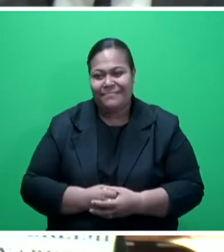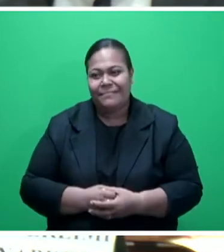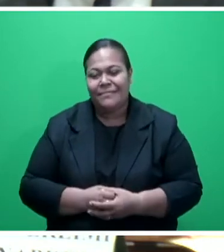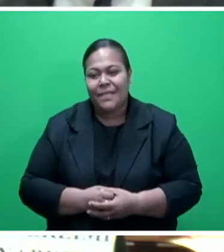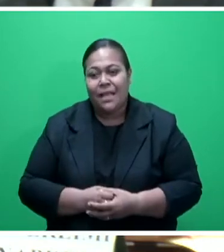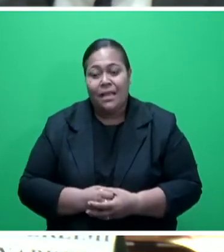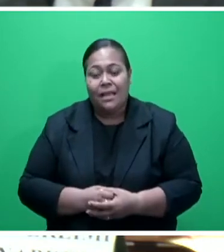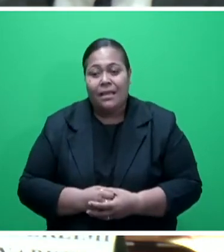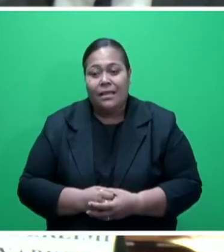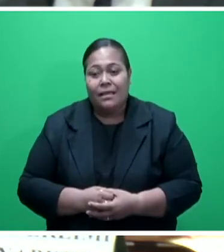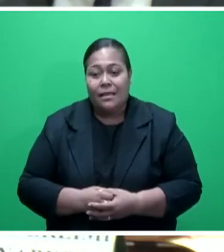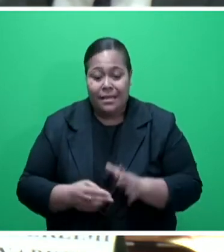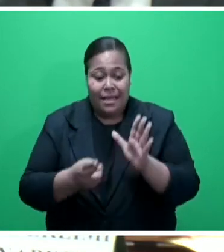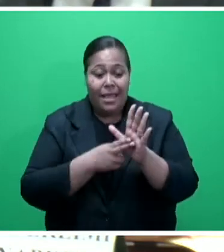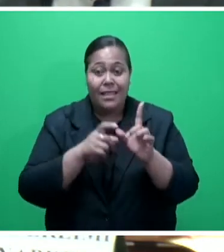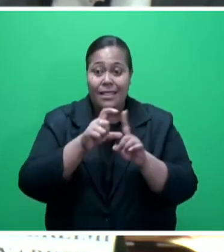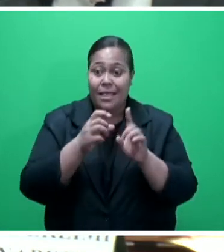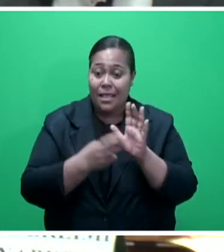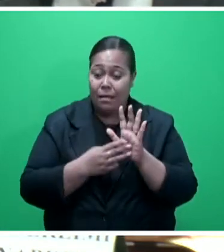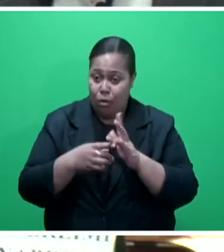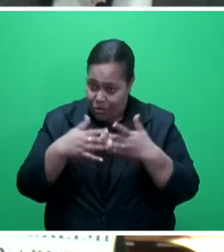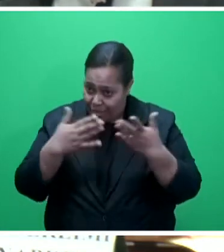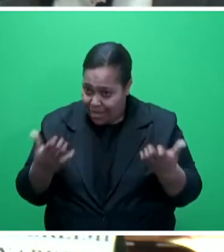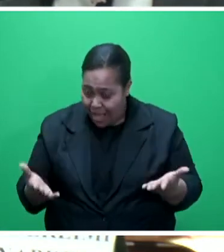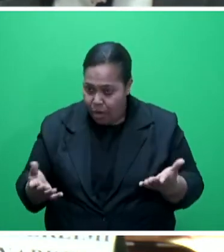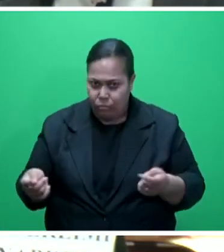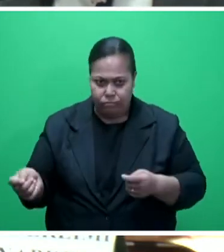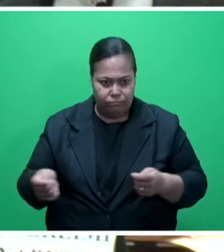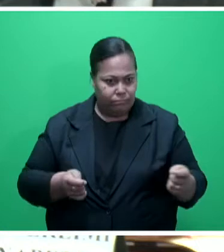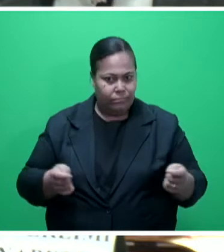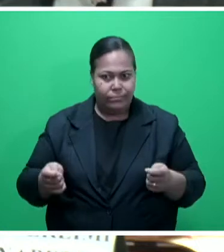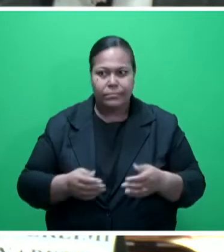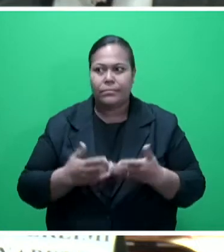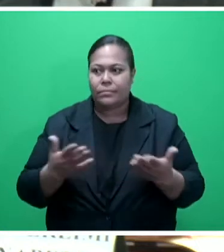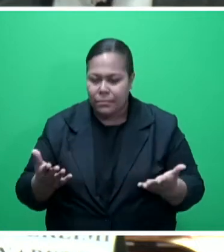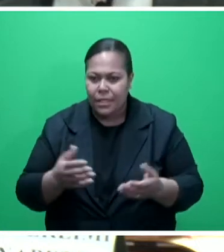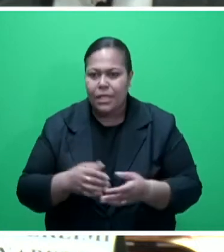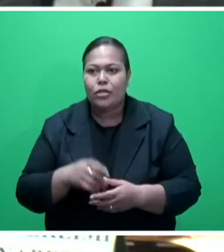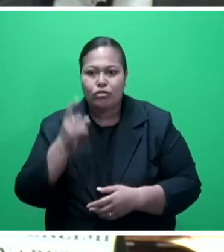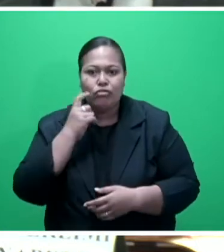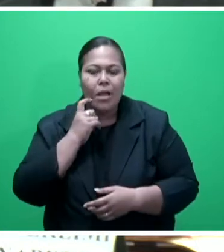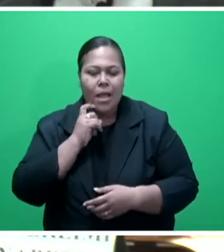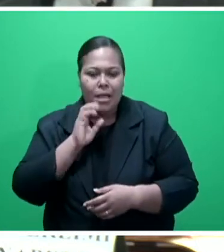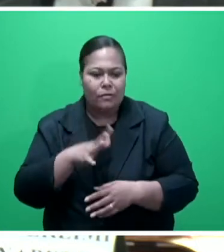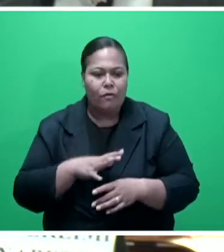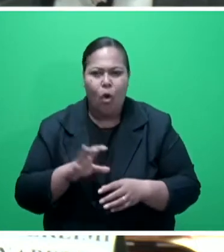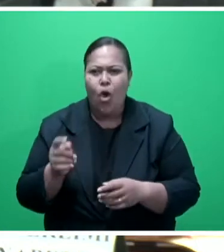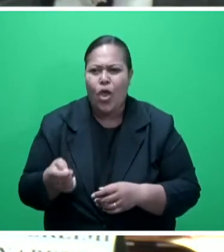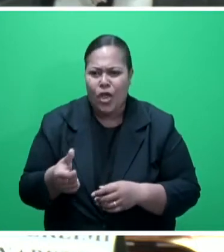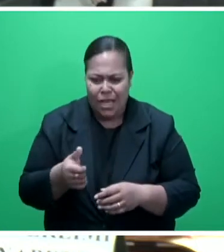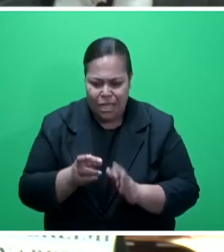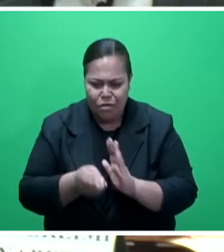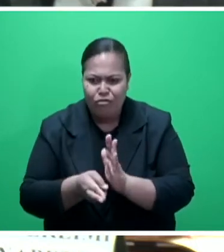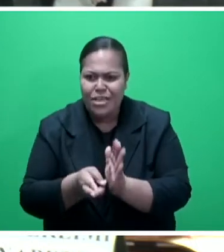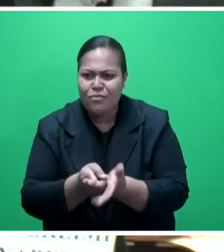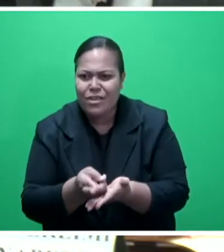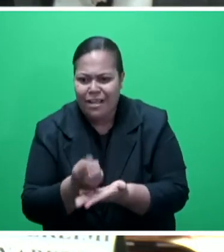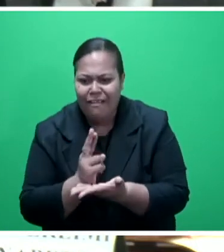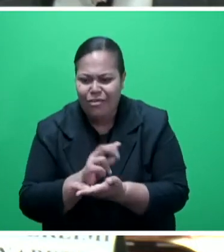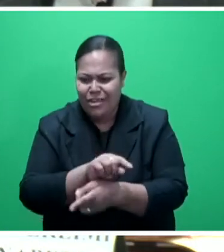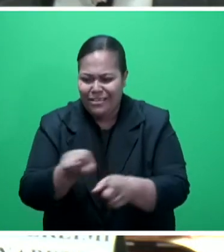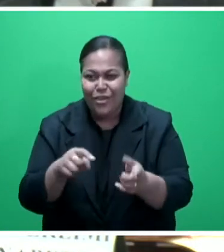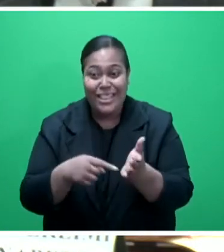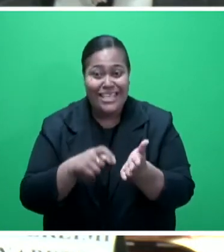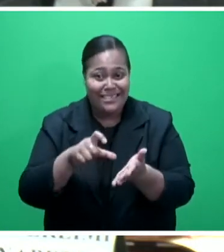the NDMO is now facilitating the development of an intersectoral early recovery TC Herald response and resilience